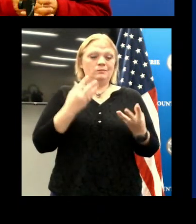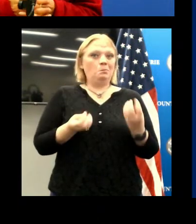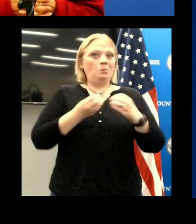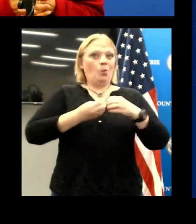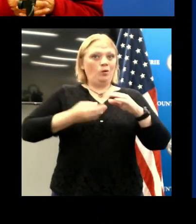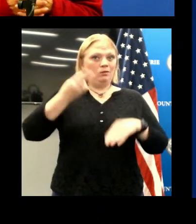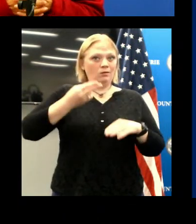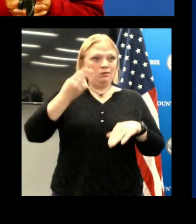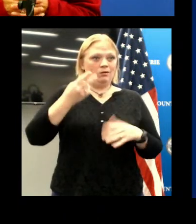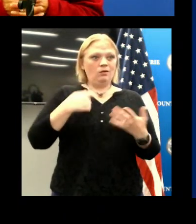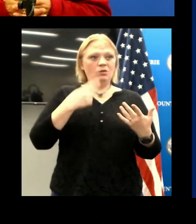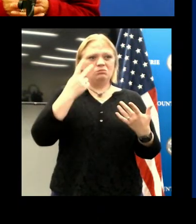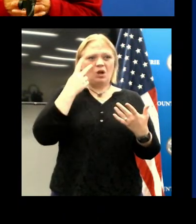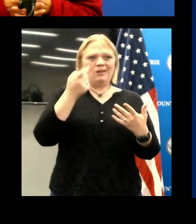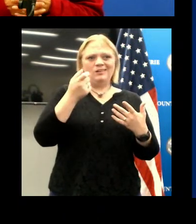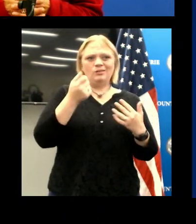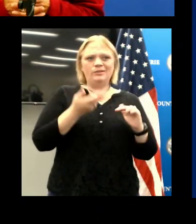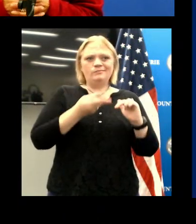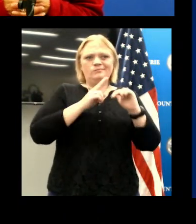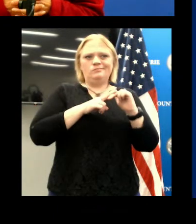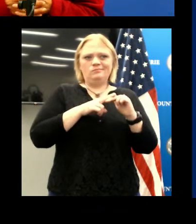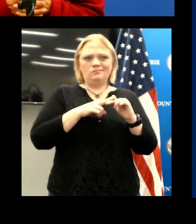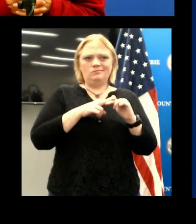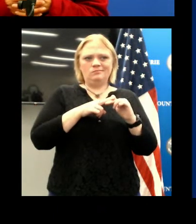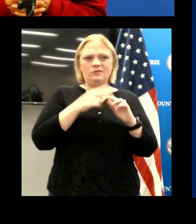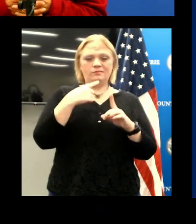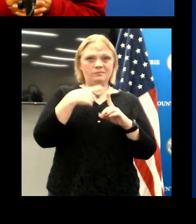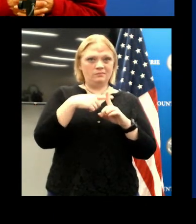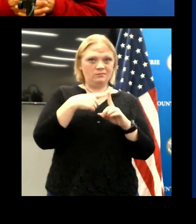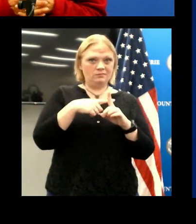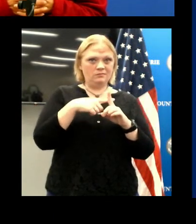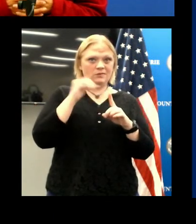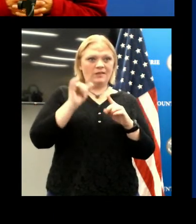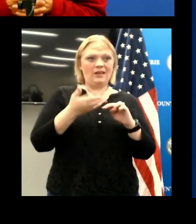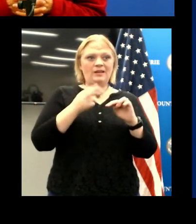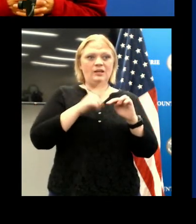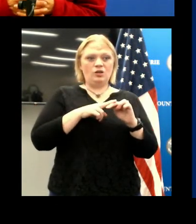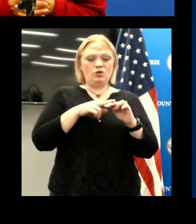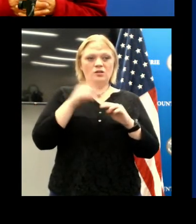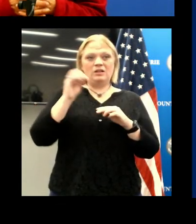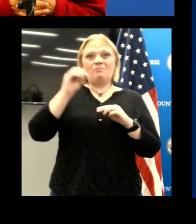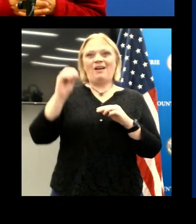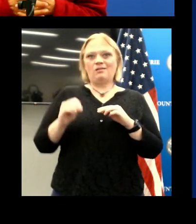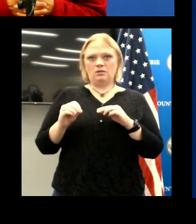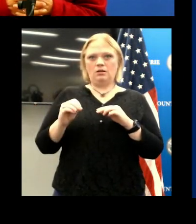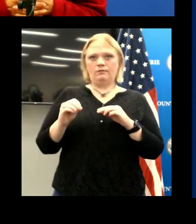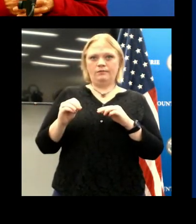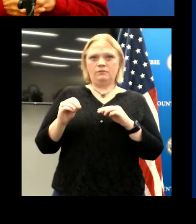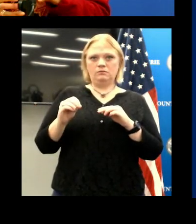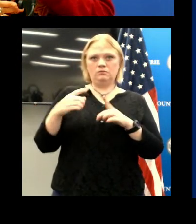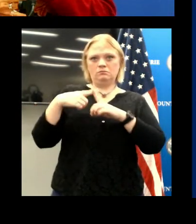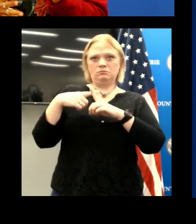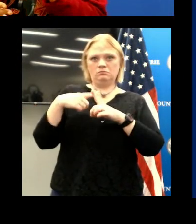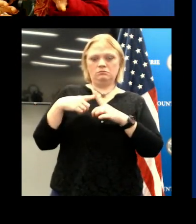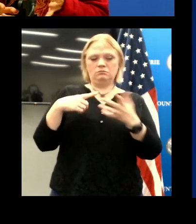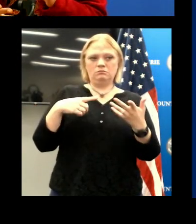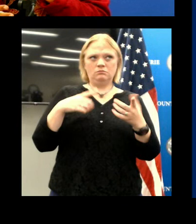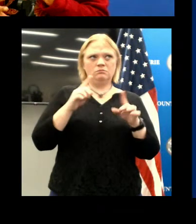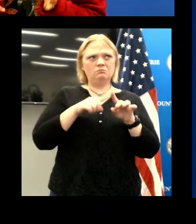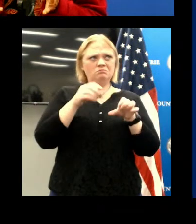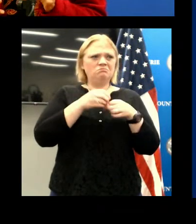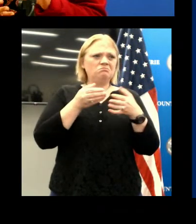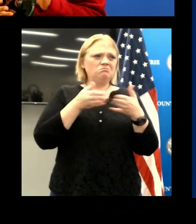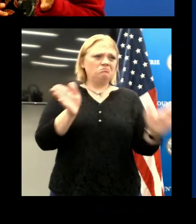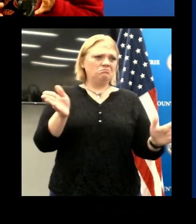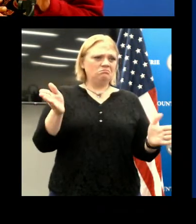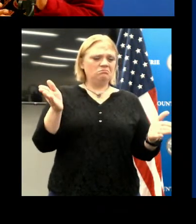did find a slightly increased number of cases, and that increased the proportion of positive tests. However, you can see that in general we've